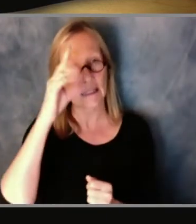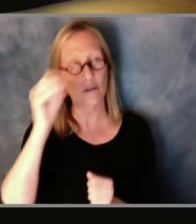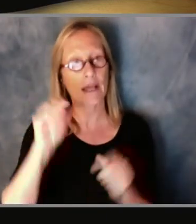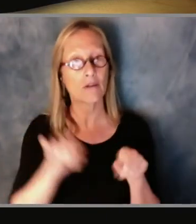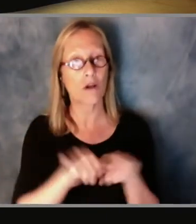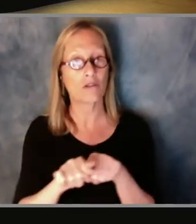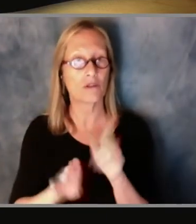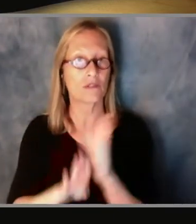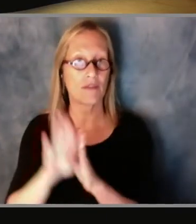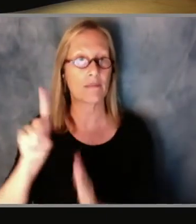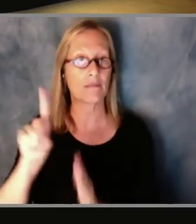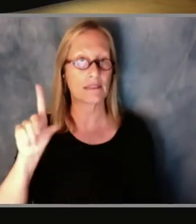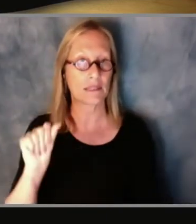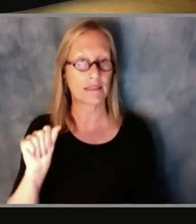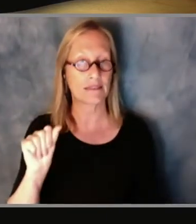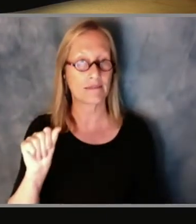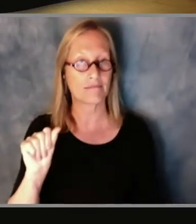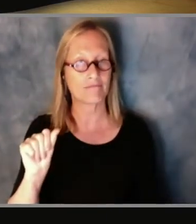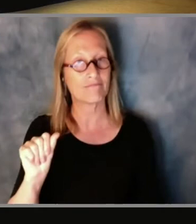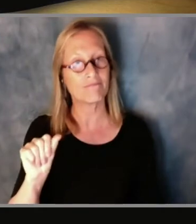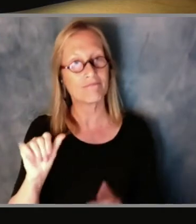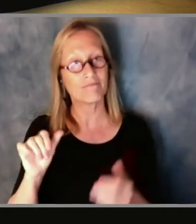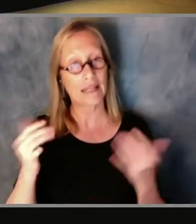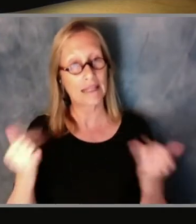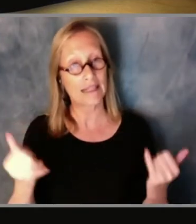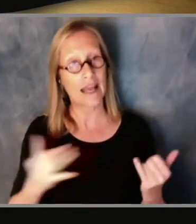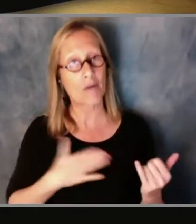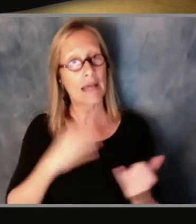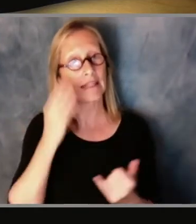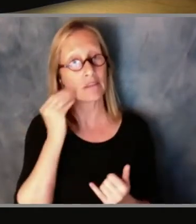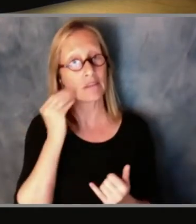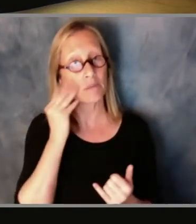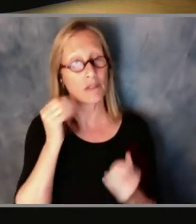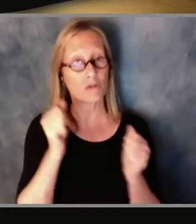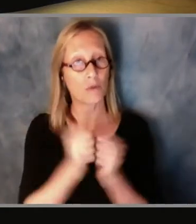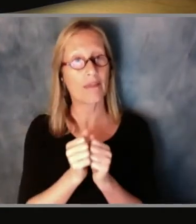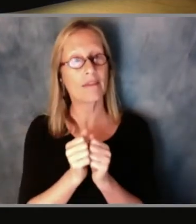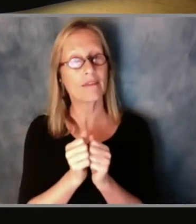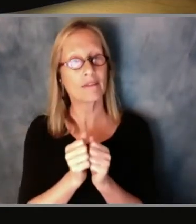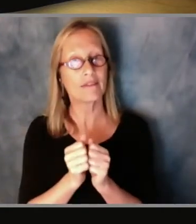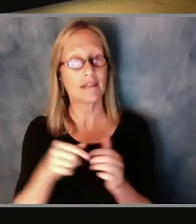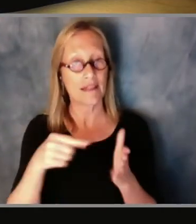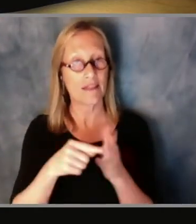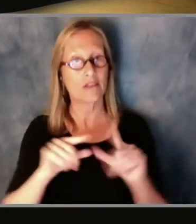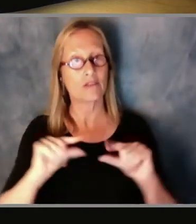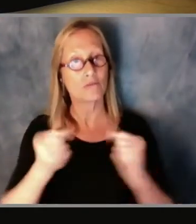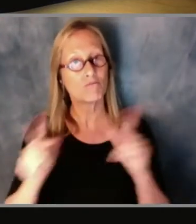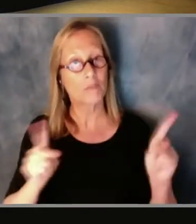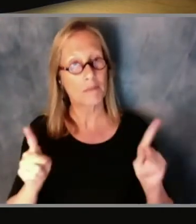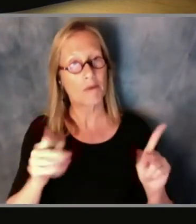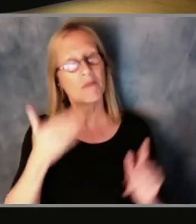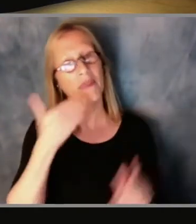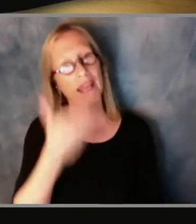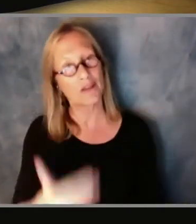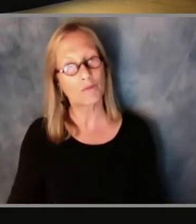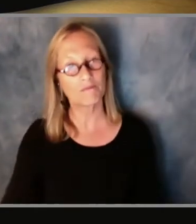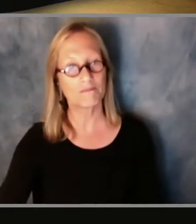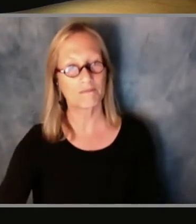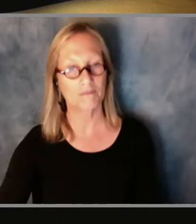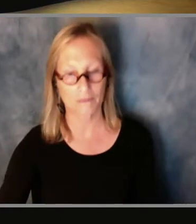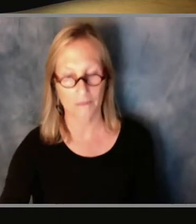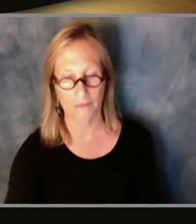disabilities. And that is my relationship, my experience with this population. Thank you.